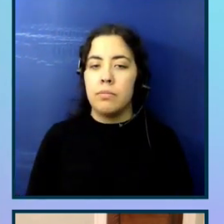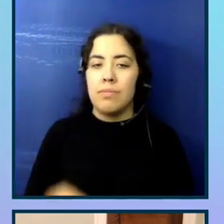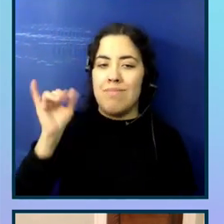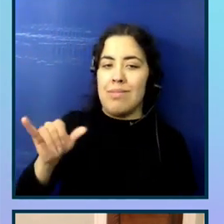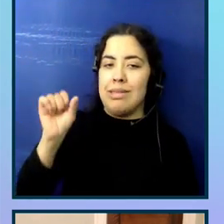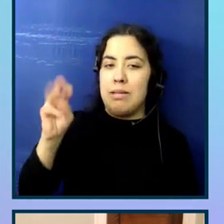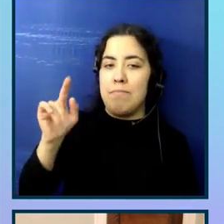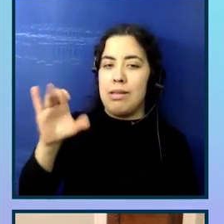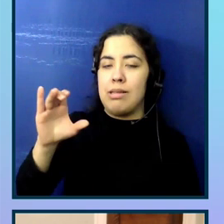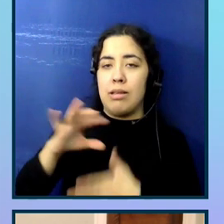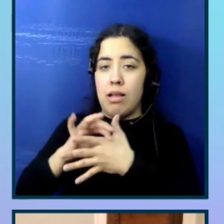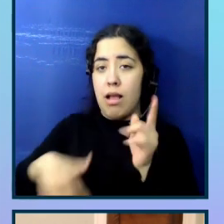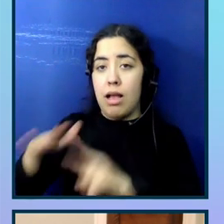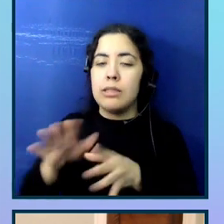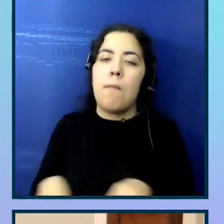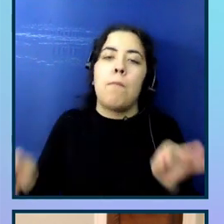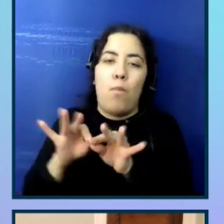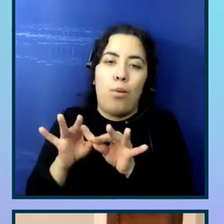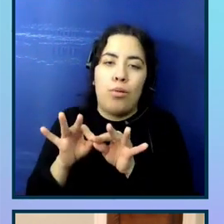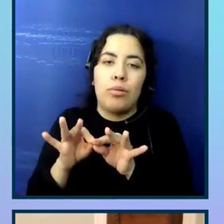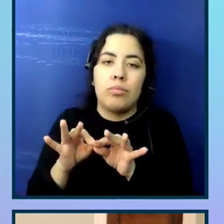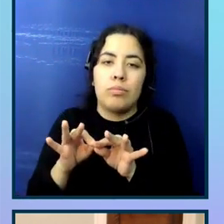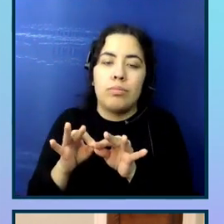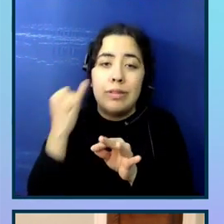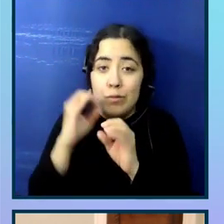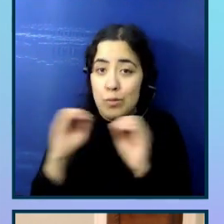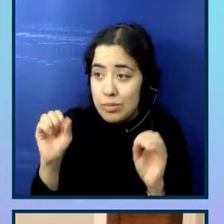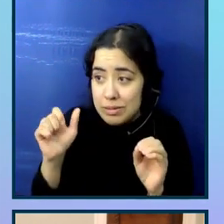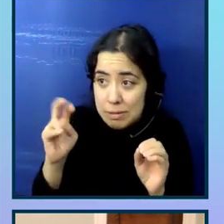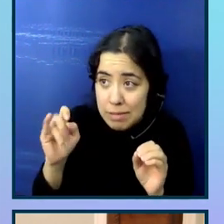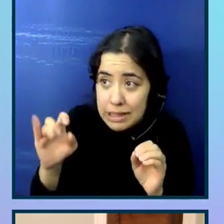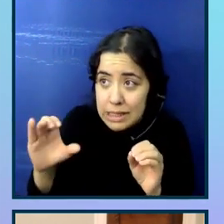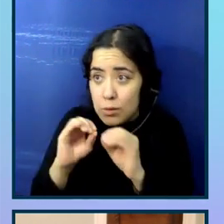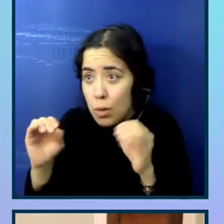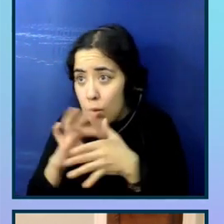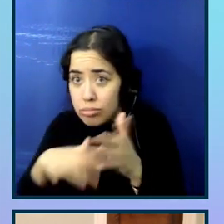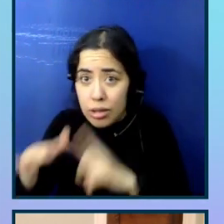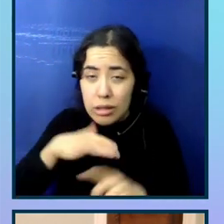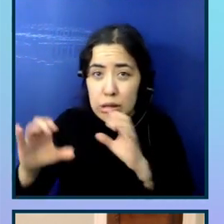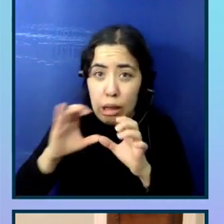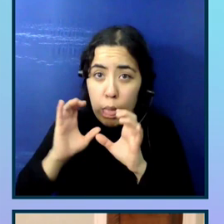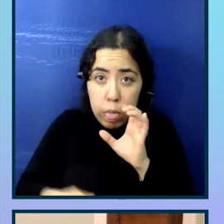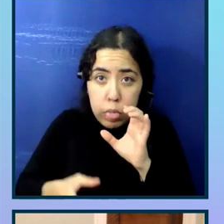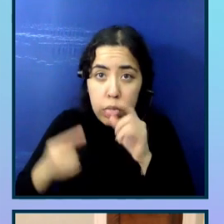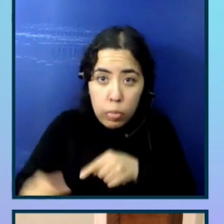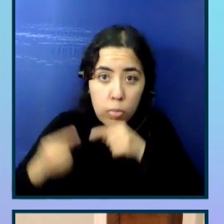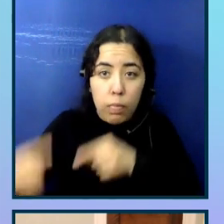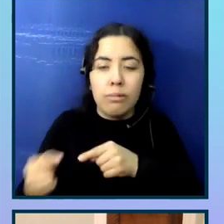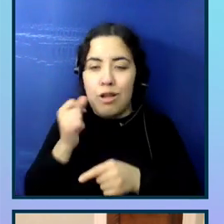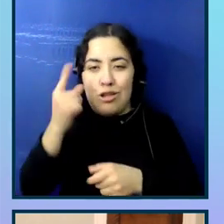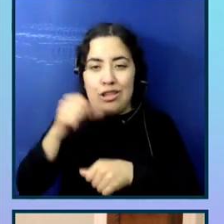Semantics and context are important, and without them, communication can be a struggle. We wouldn't understand each other very